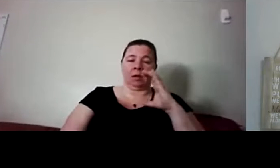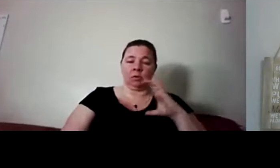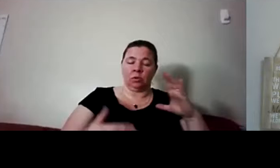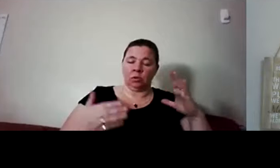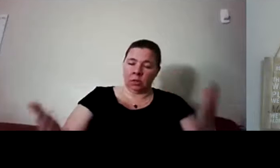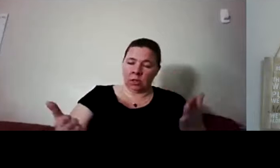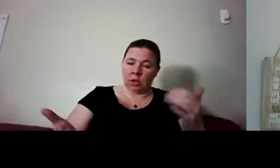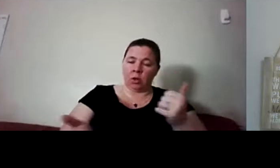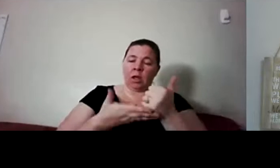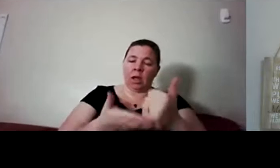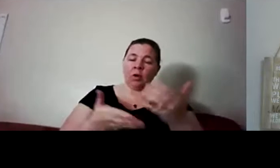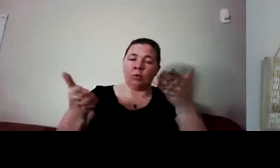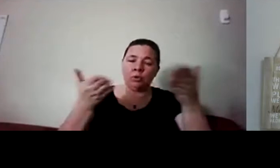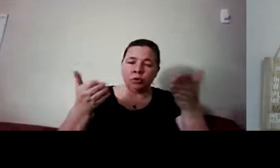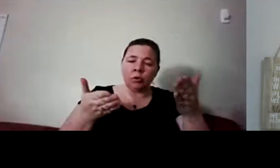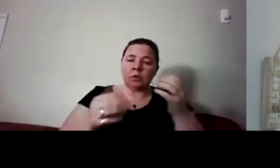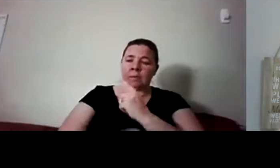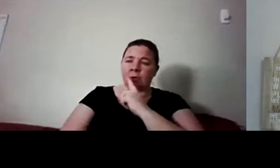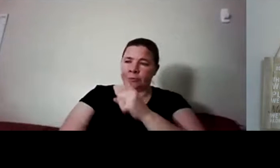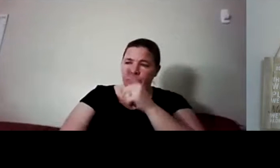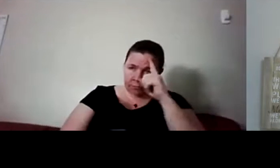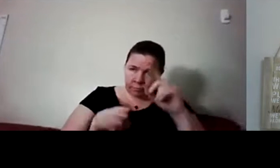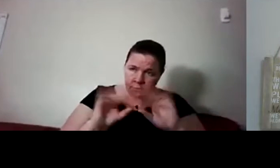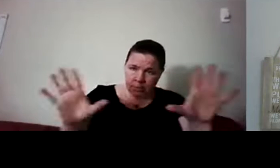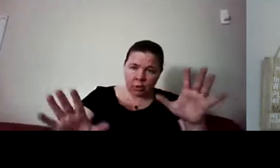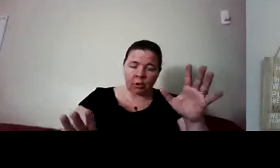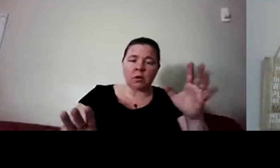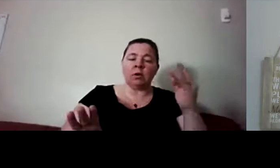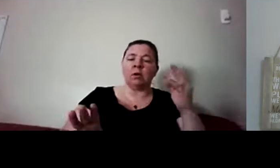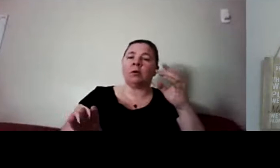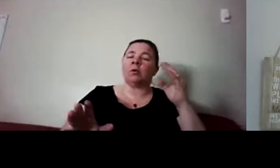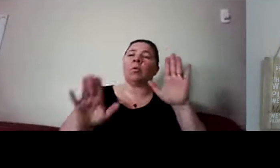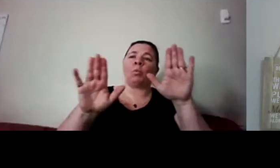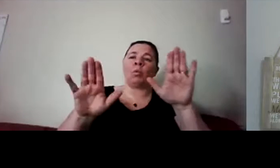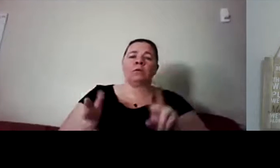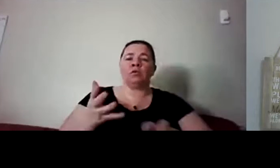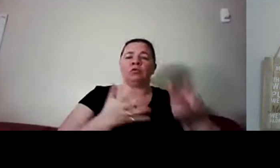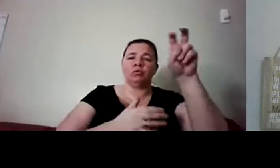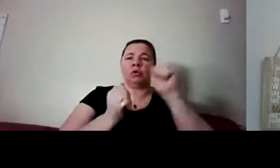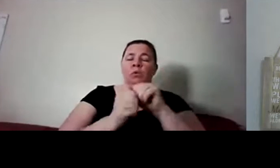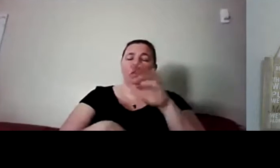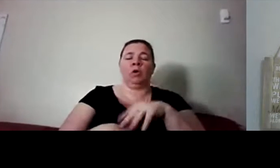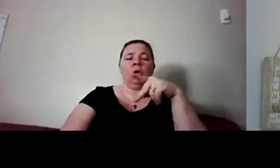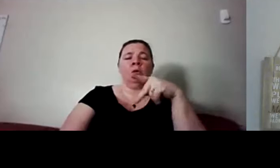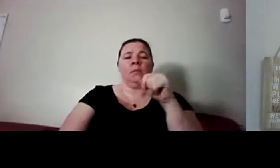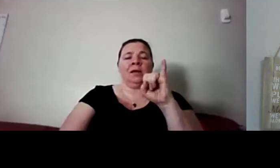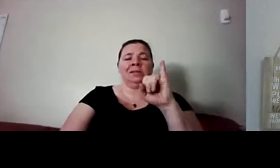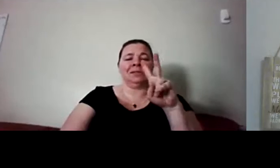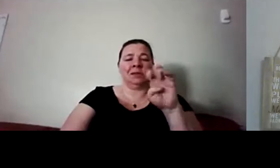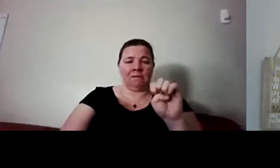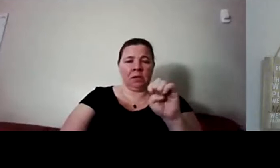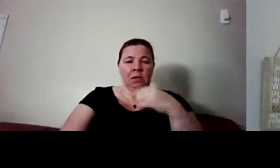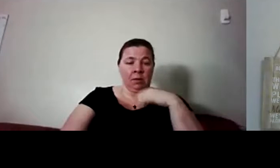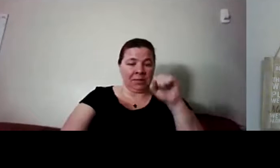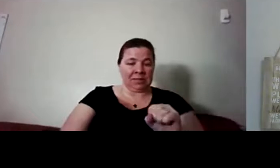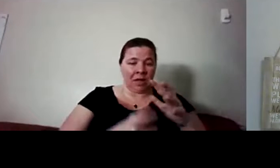serve you, to make sure that you have a fantastic journey with Onpassive. And yeah, I'm in South Africa. I